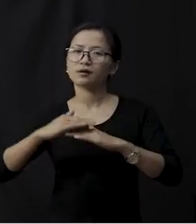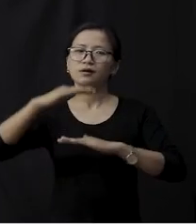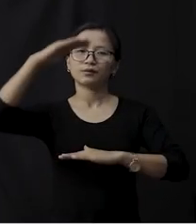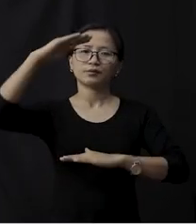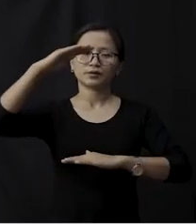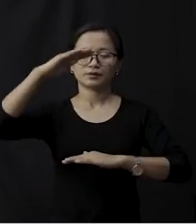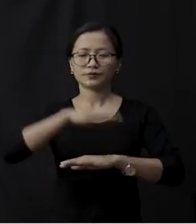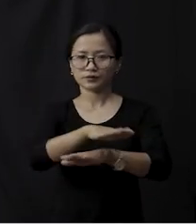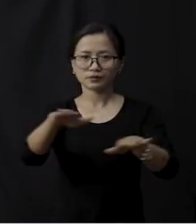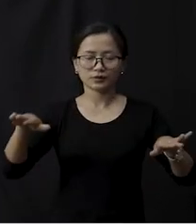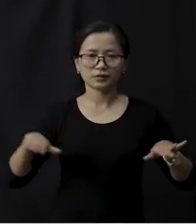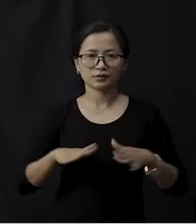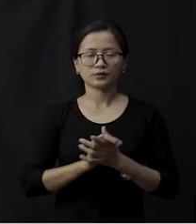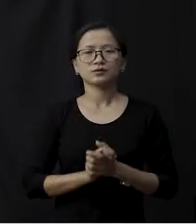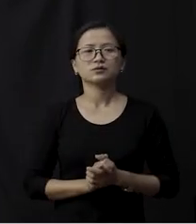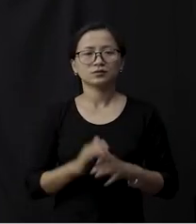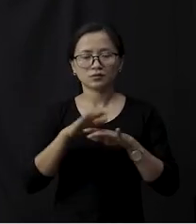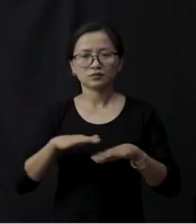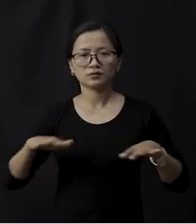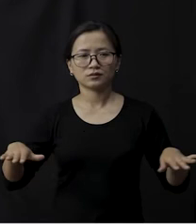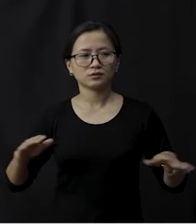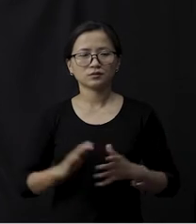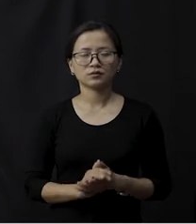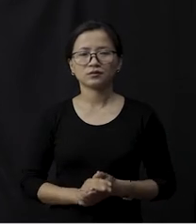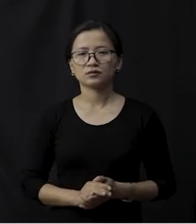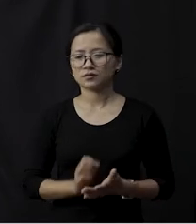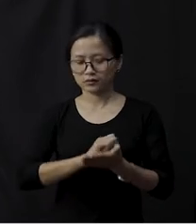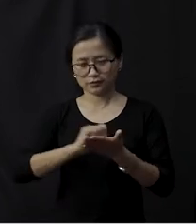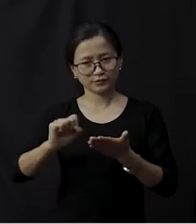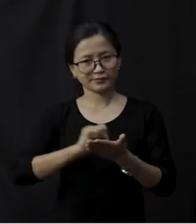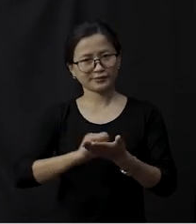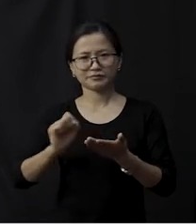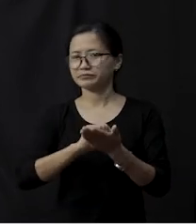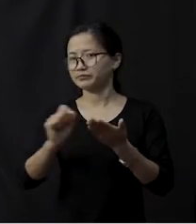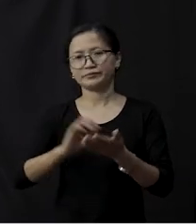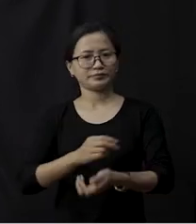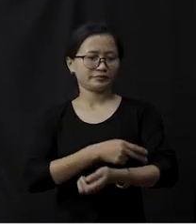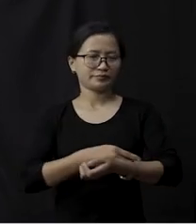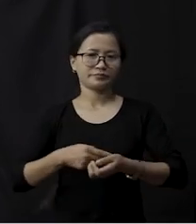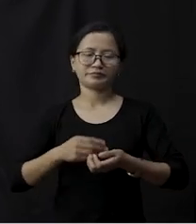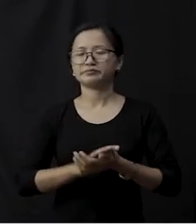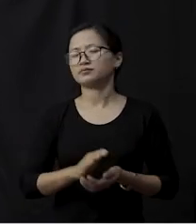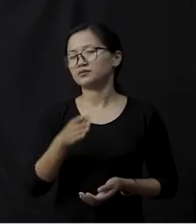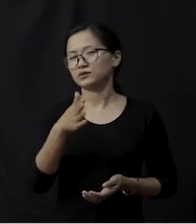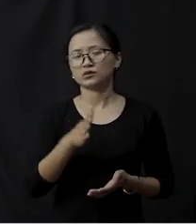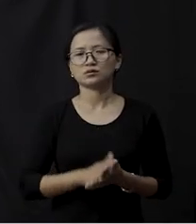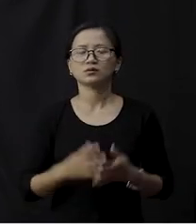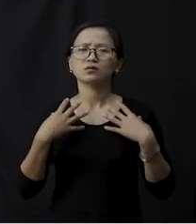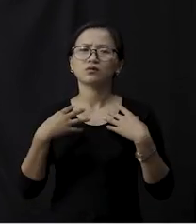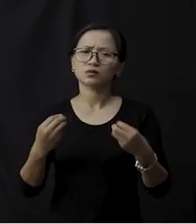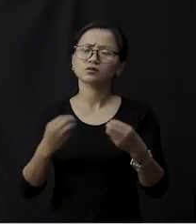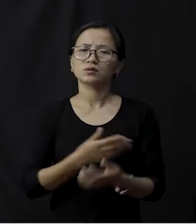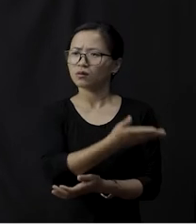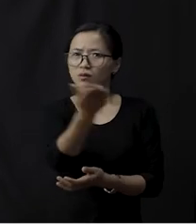part of the ground. So students, I did not write any names here because I want you all to